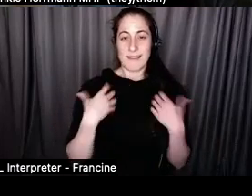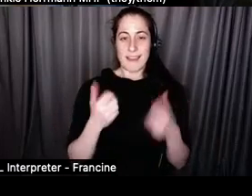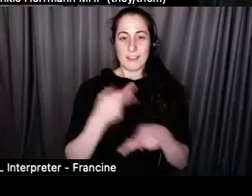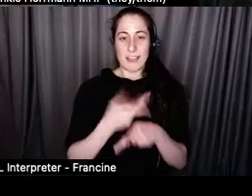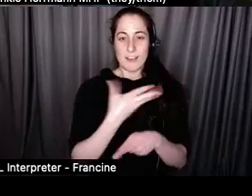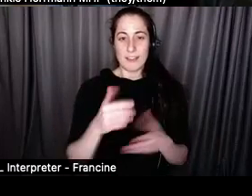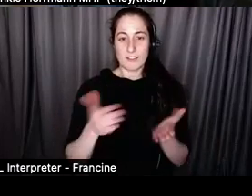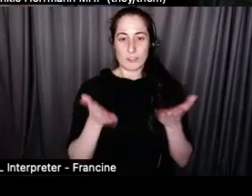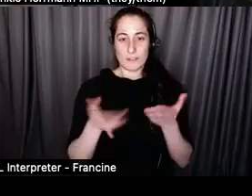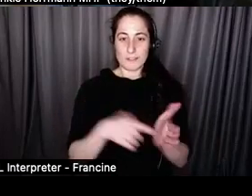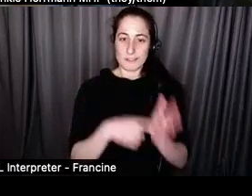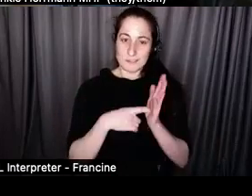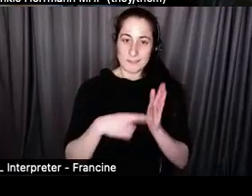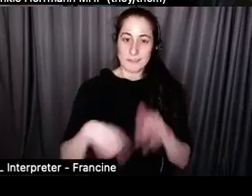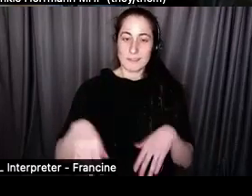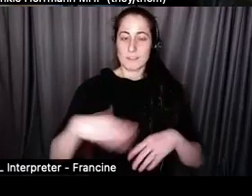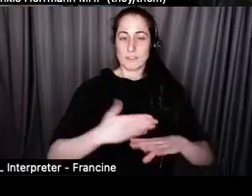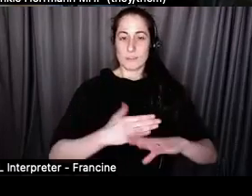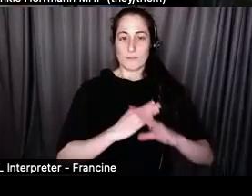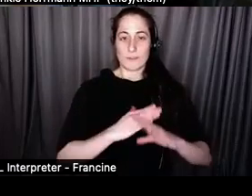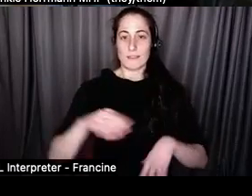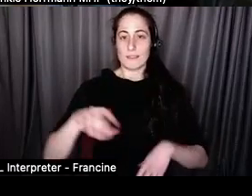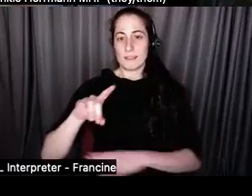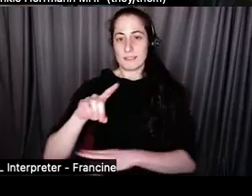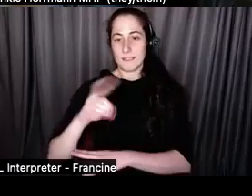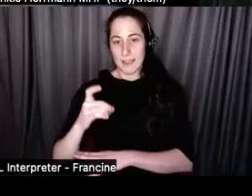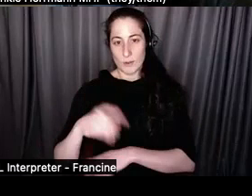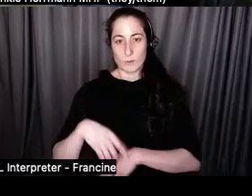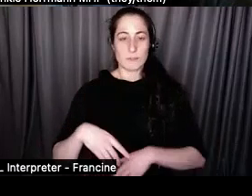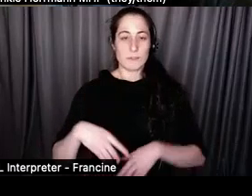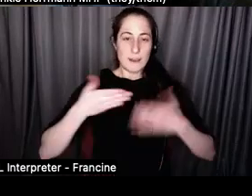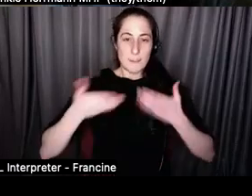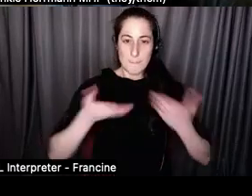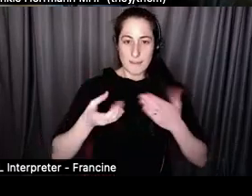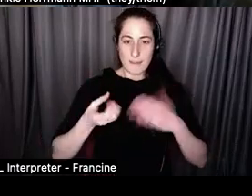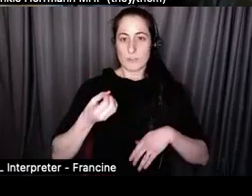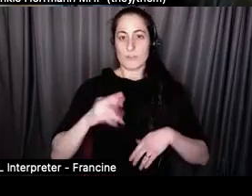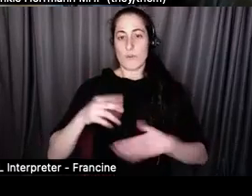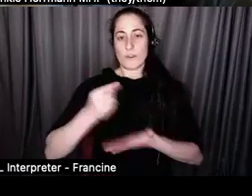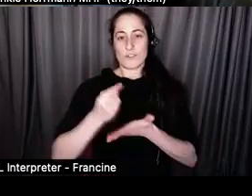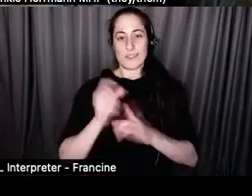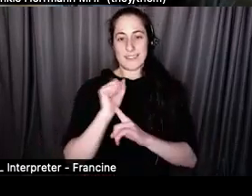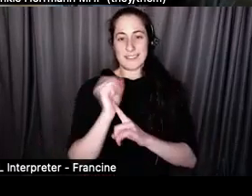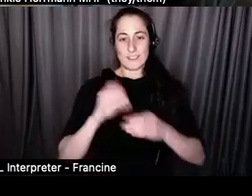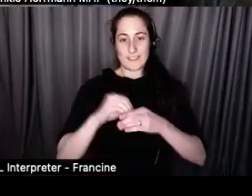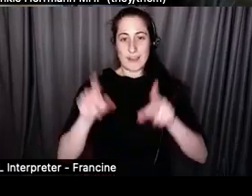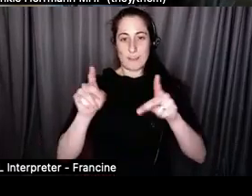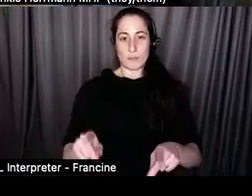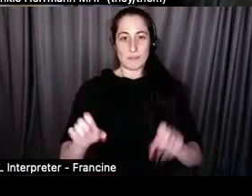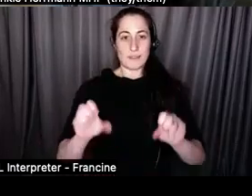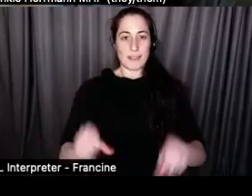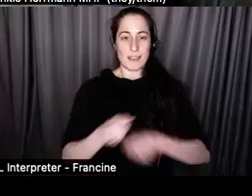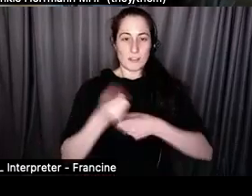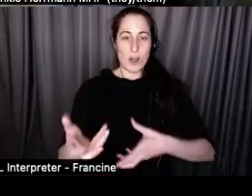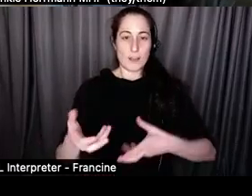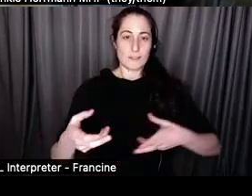are necessary to prevent, diagnose, manage, or treat conditions in the person that can cause acute